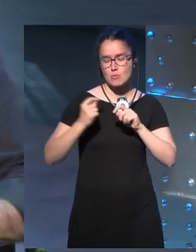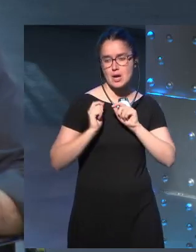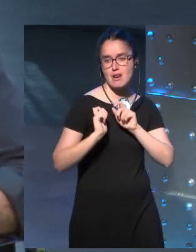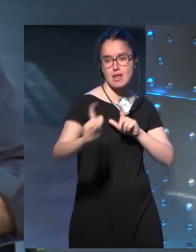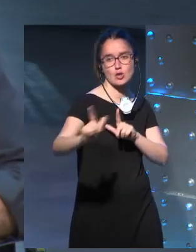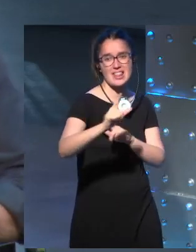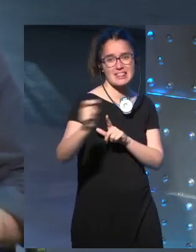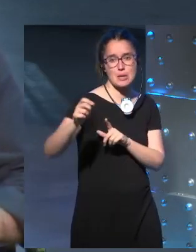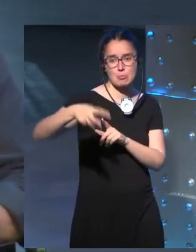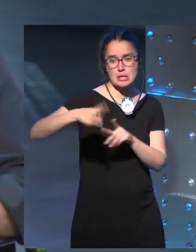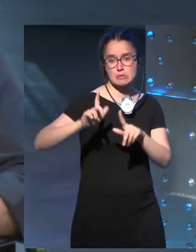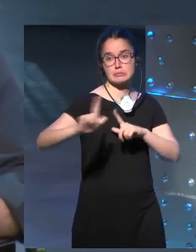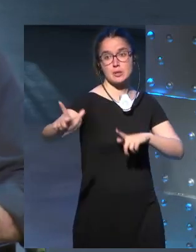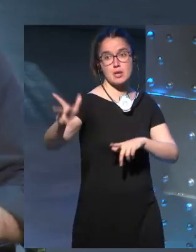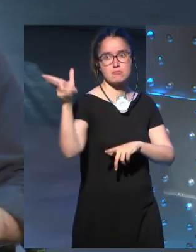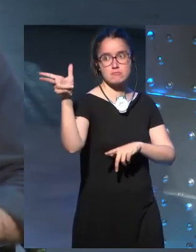can